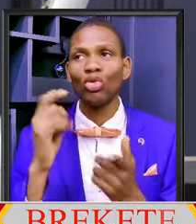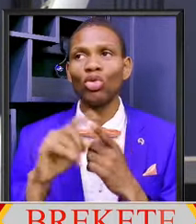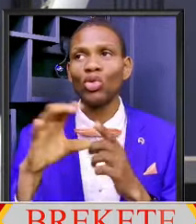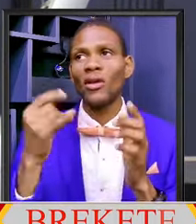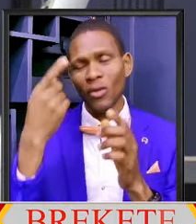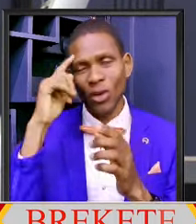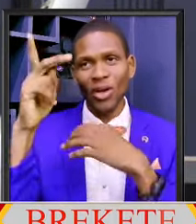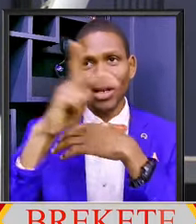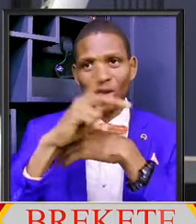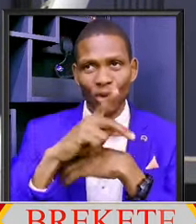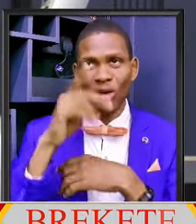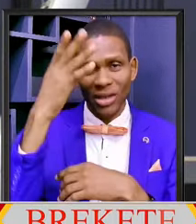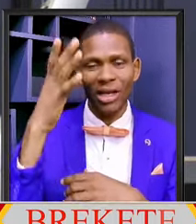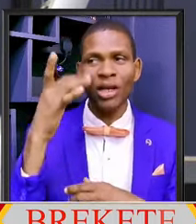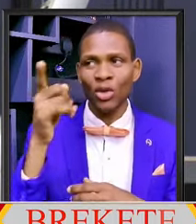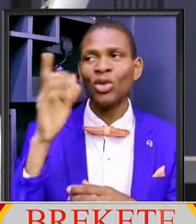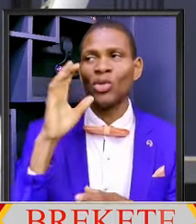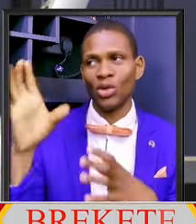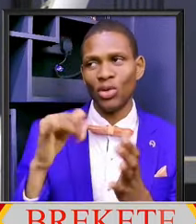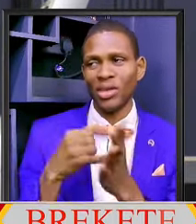now you go do them.